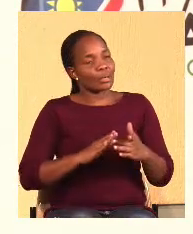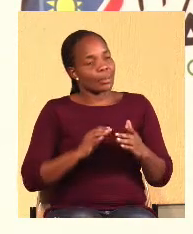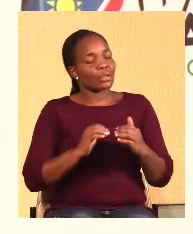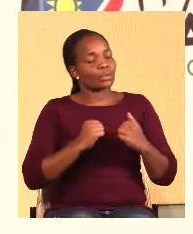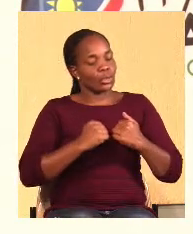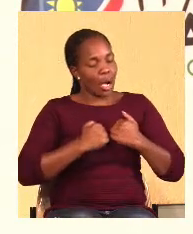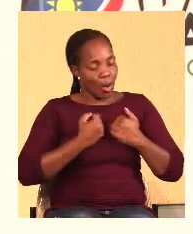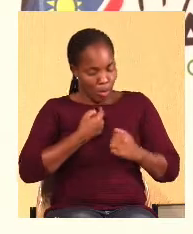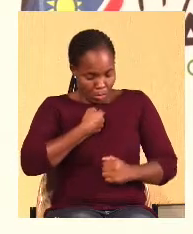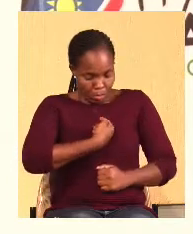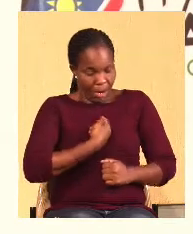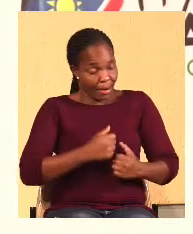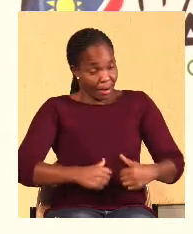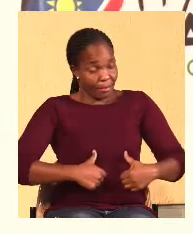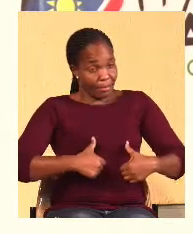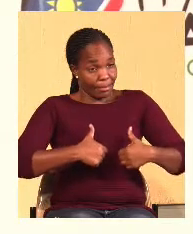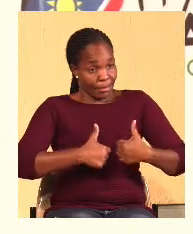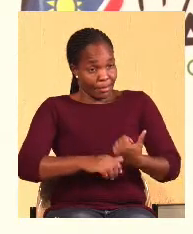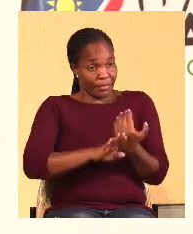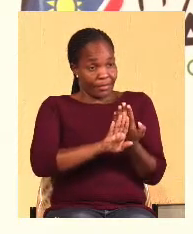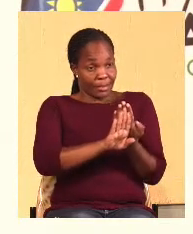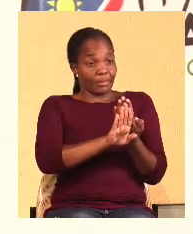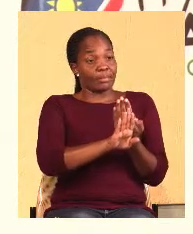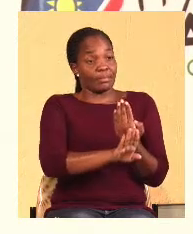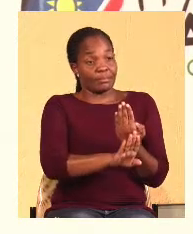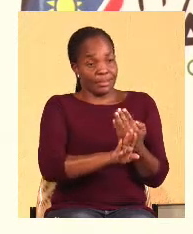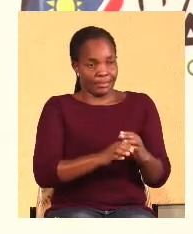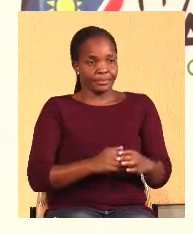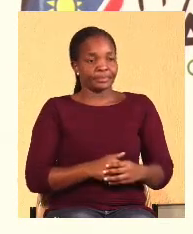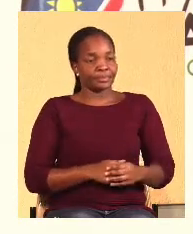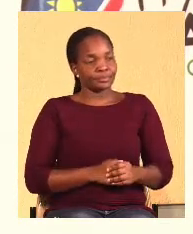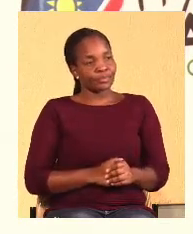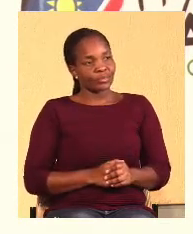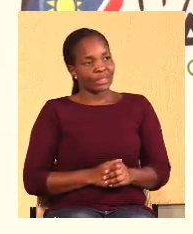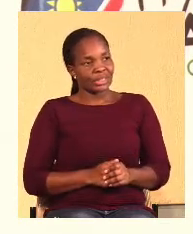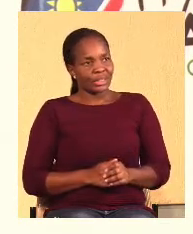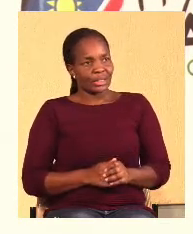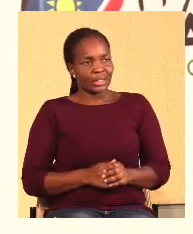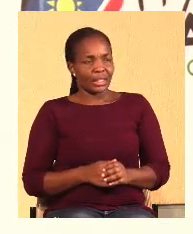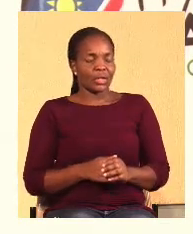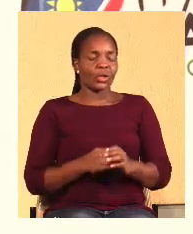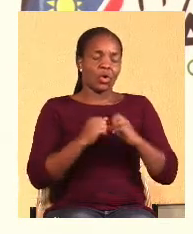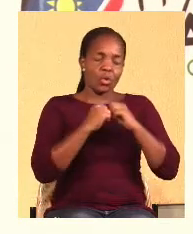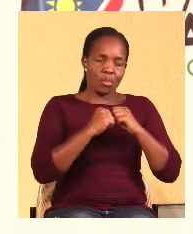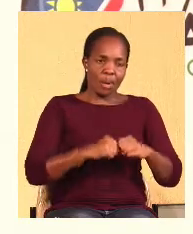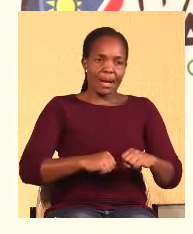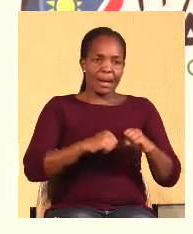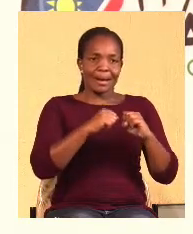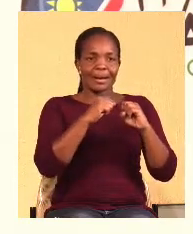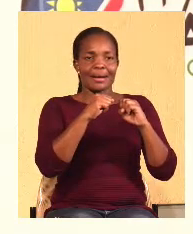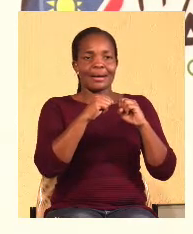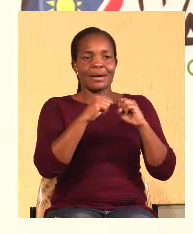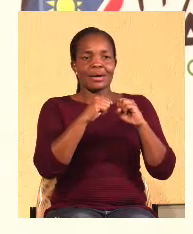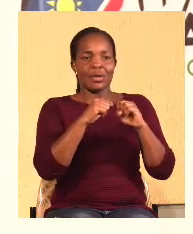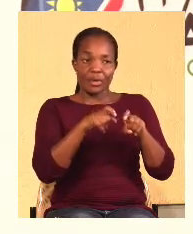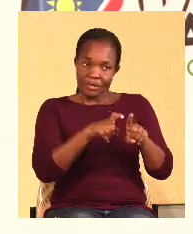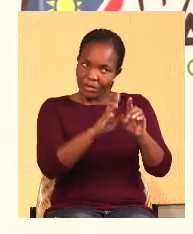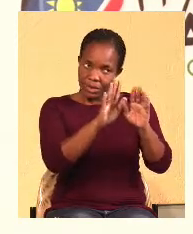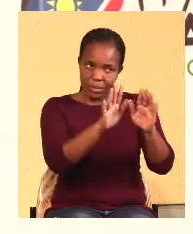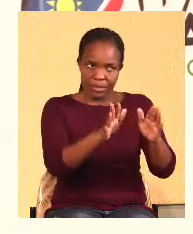and precautions that we need to put in place. Okay. So it is, we believe that the numbers that are put in place are reasonable. For exercising, for